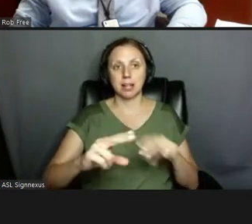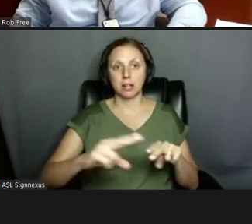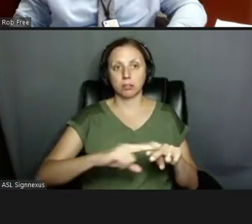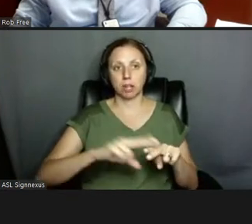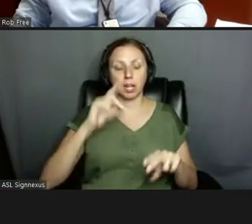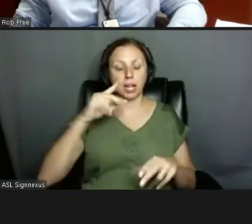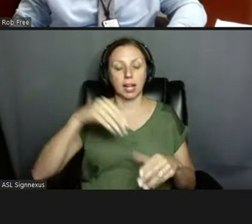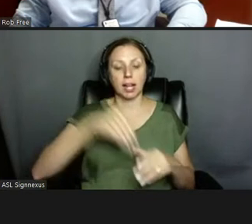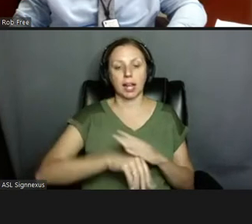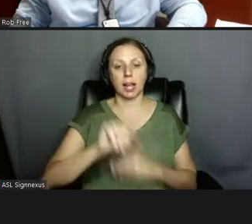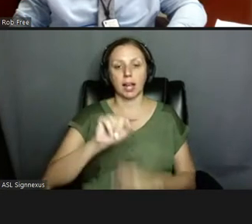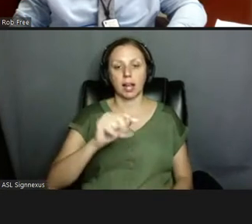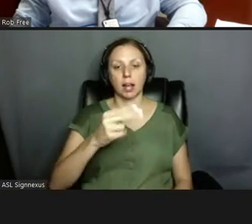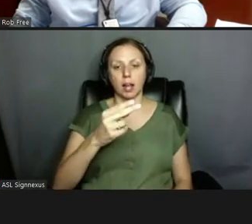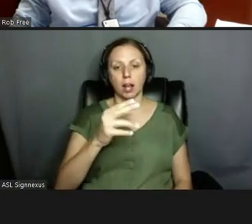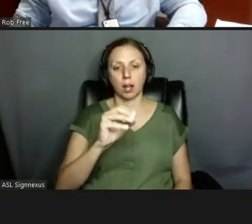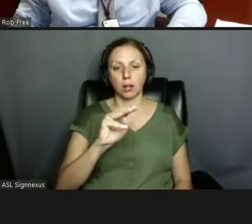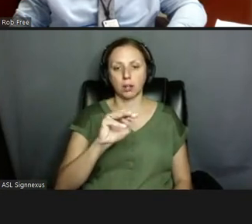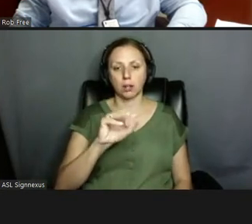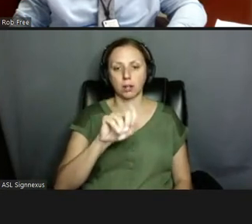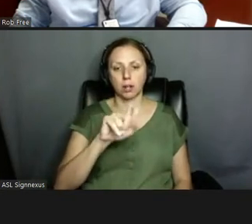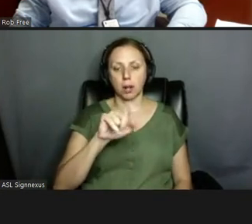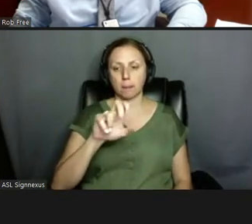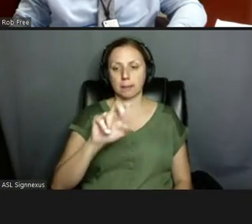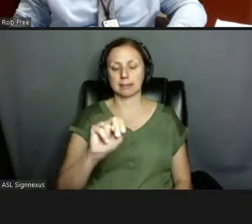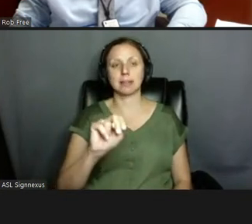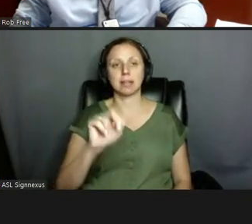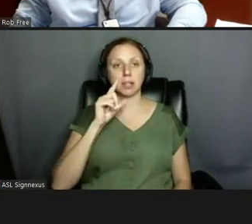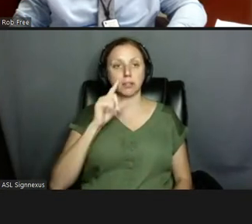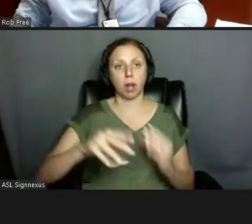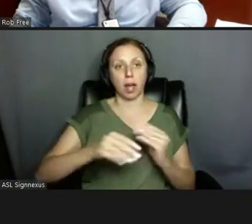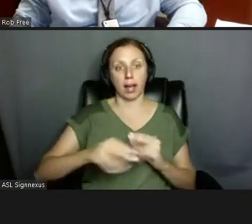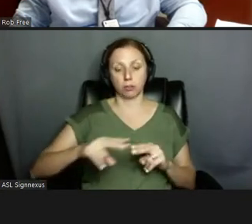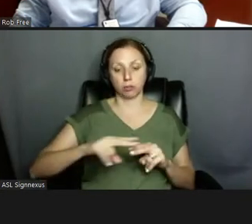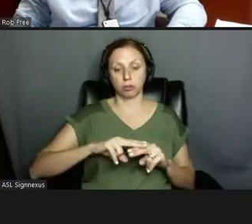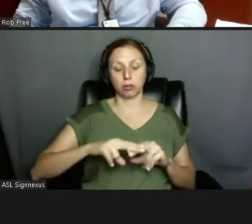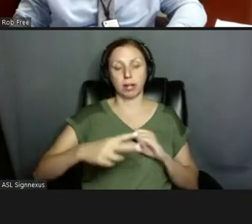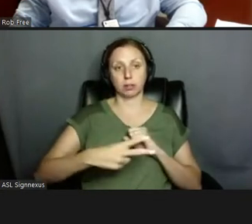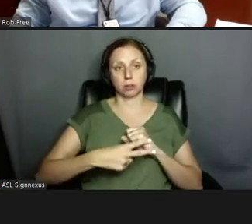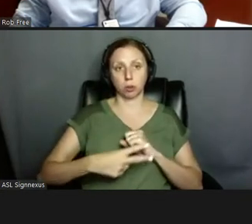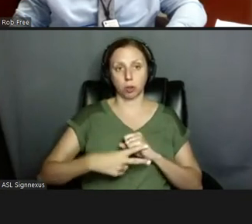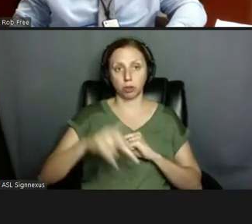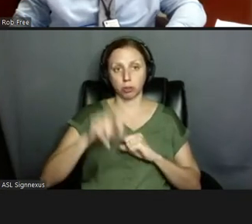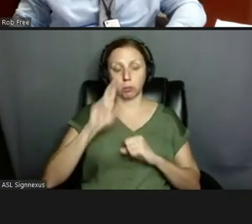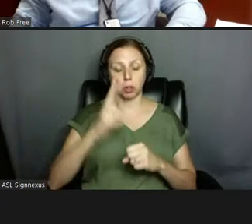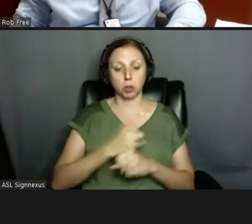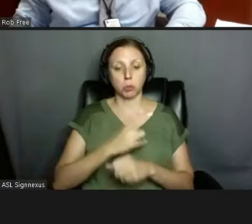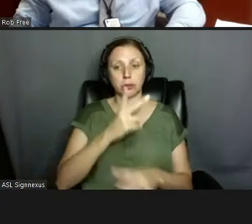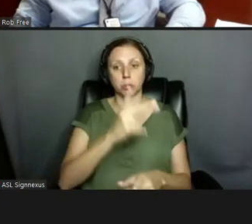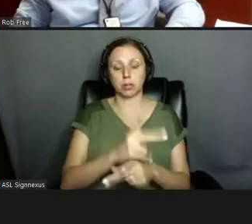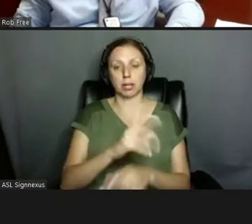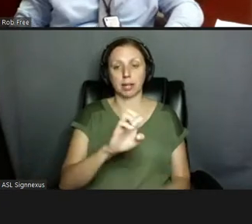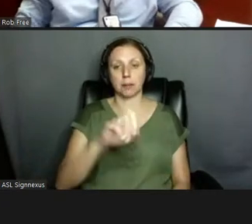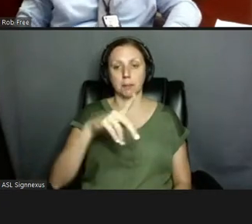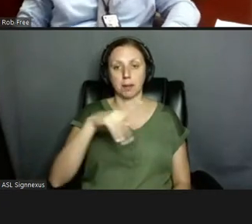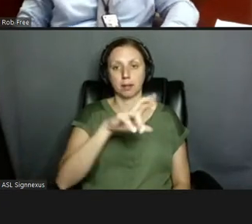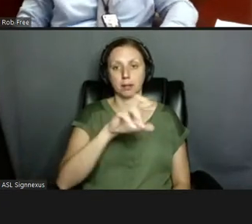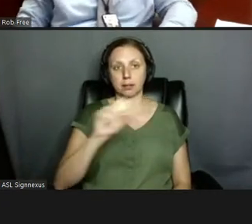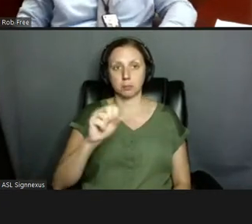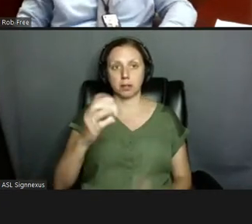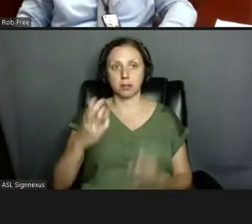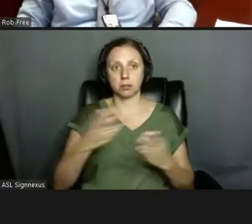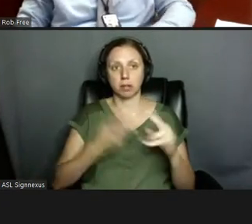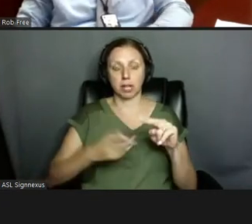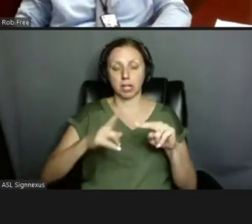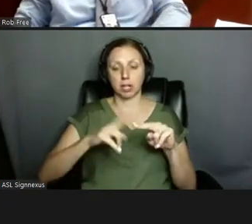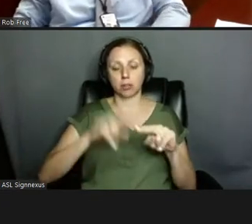accommodate additional train storage, which should be utilized in terms of increased keeping express service and increasing local service